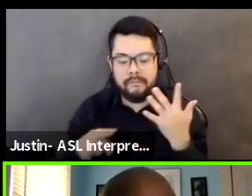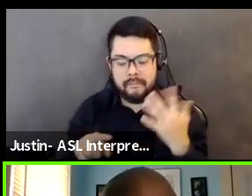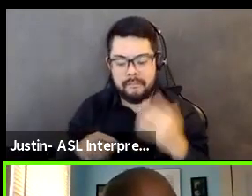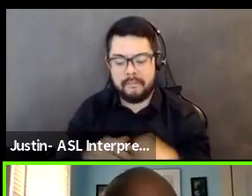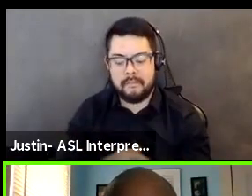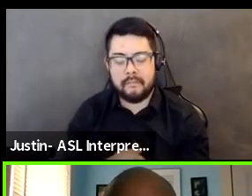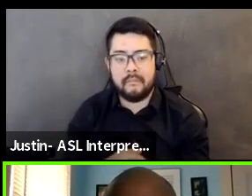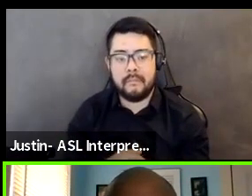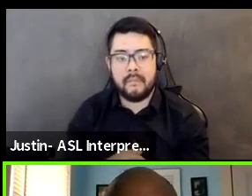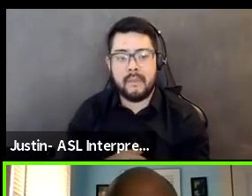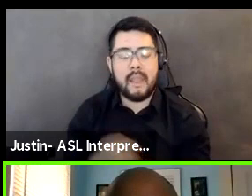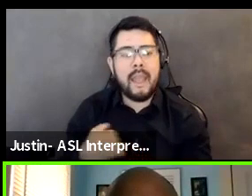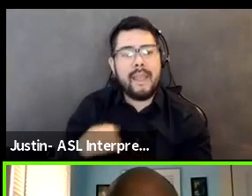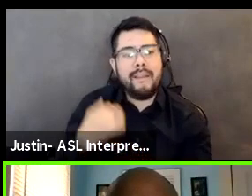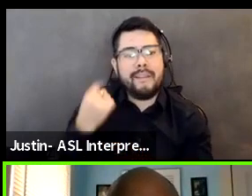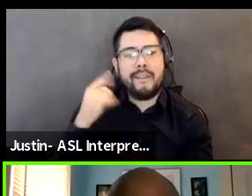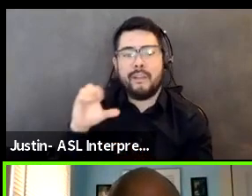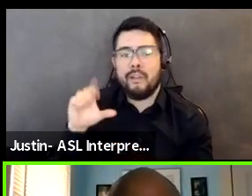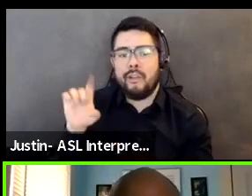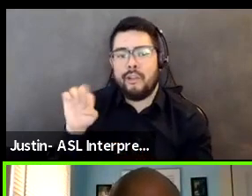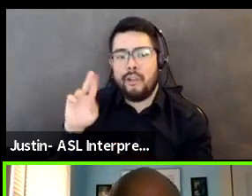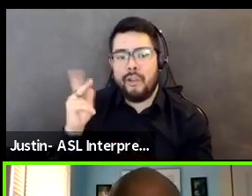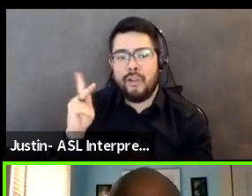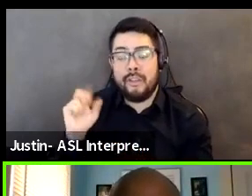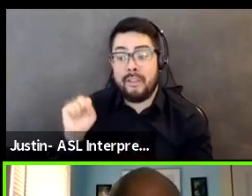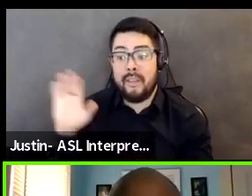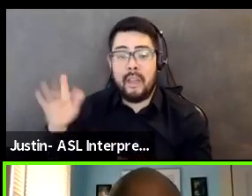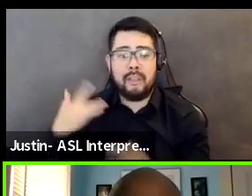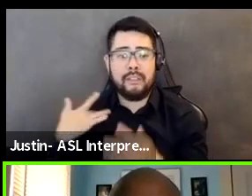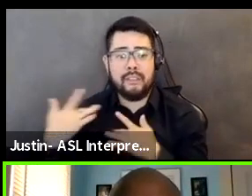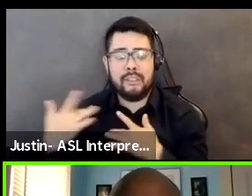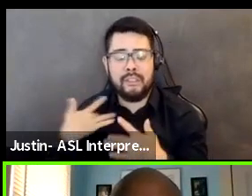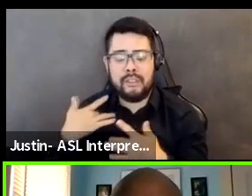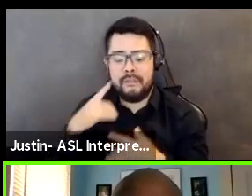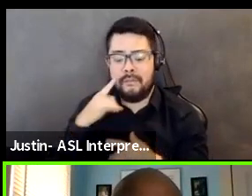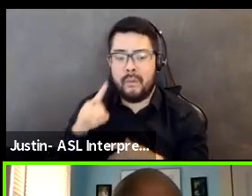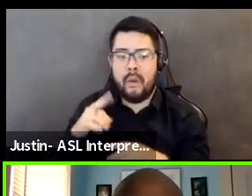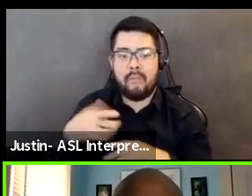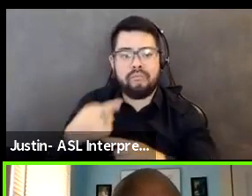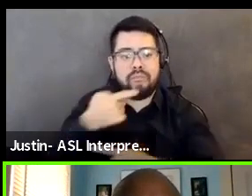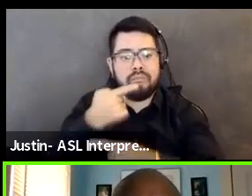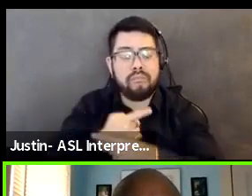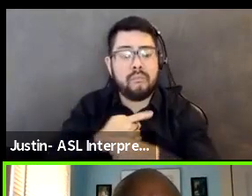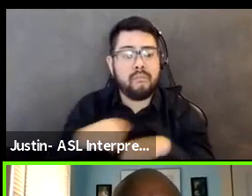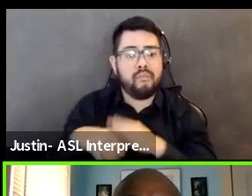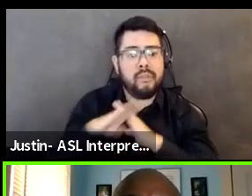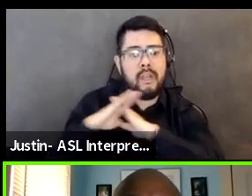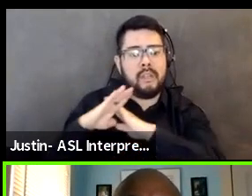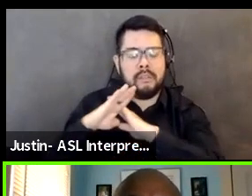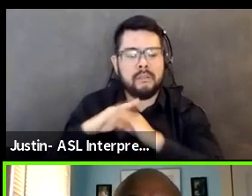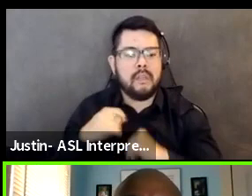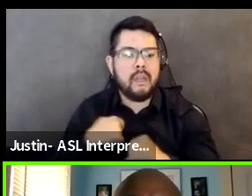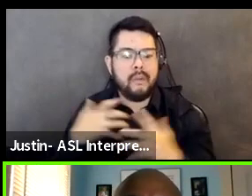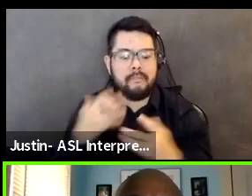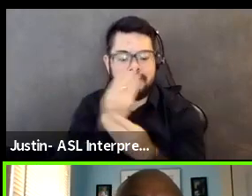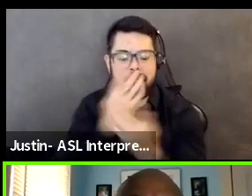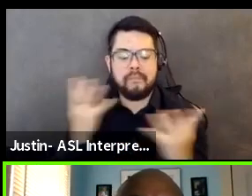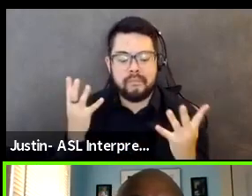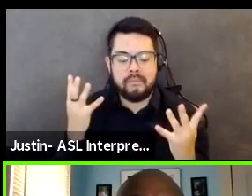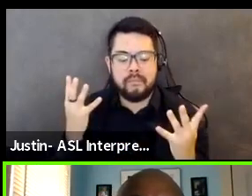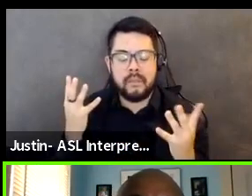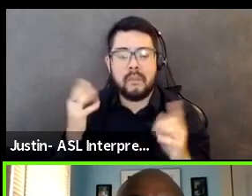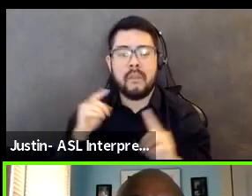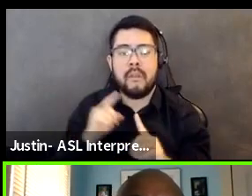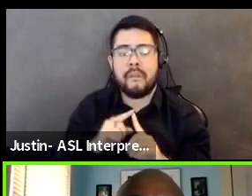from clerks with the concern in reference to uh proper protection i just want to just you know mention that and at the same